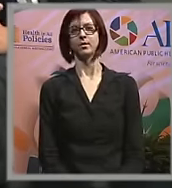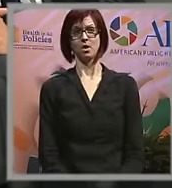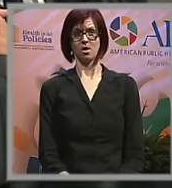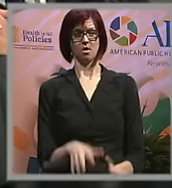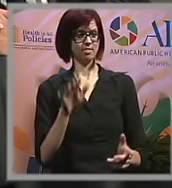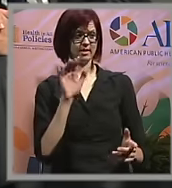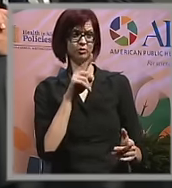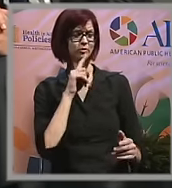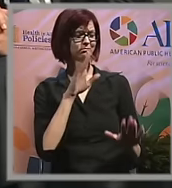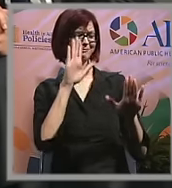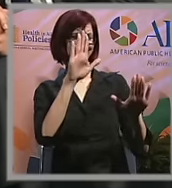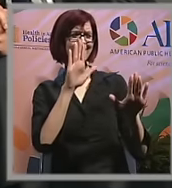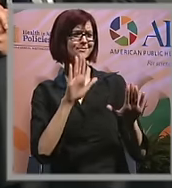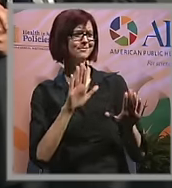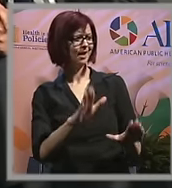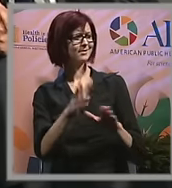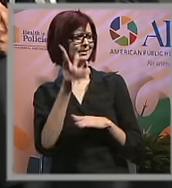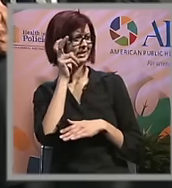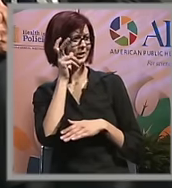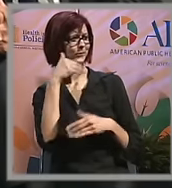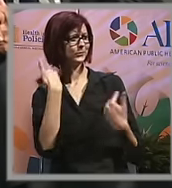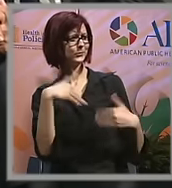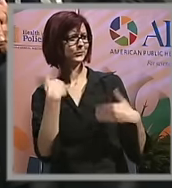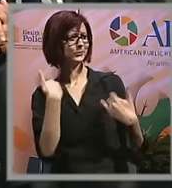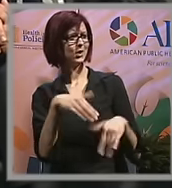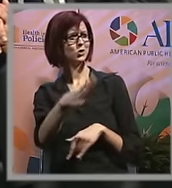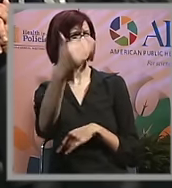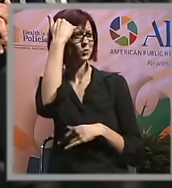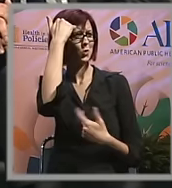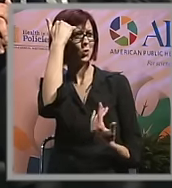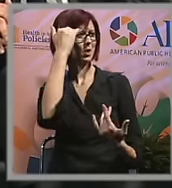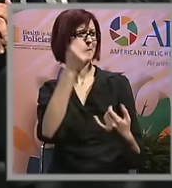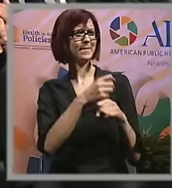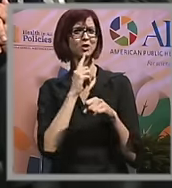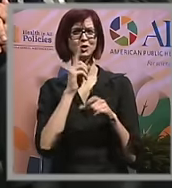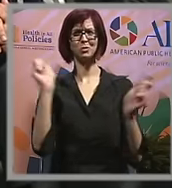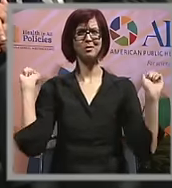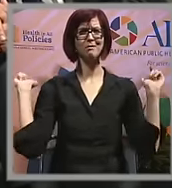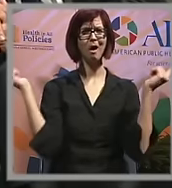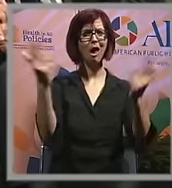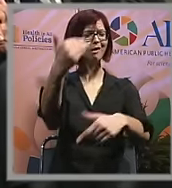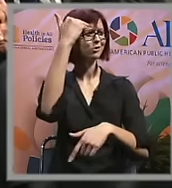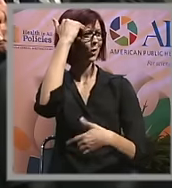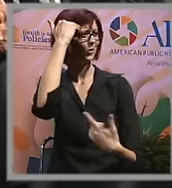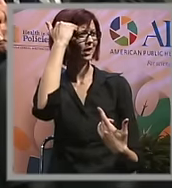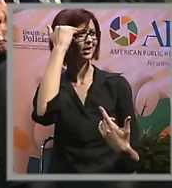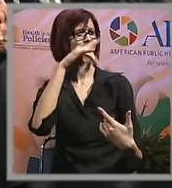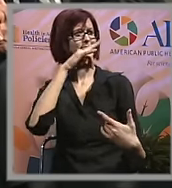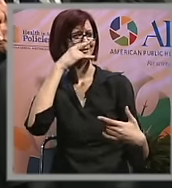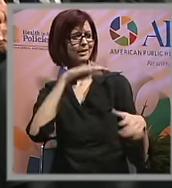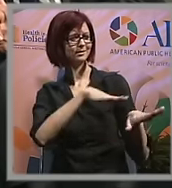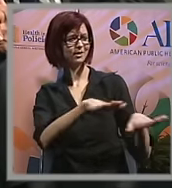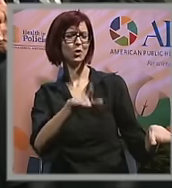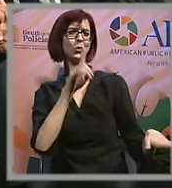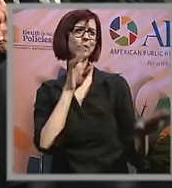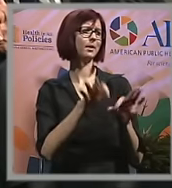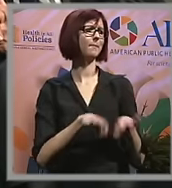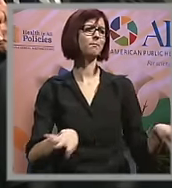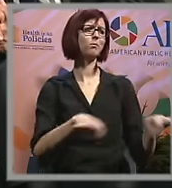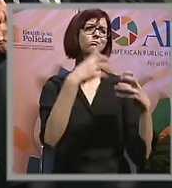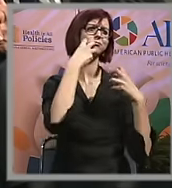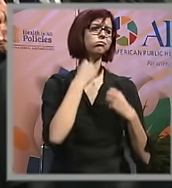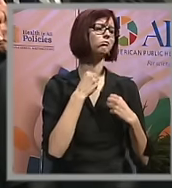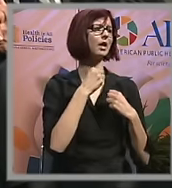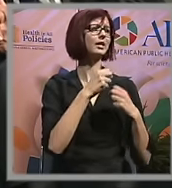Well, that is fantastic to hear. And, you know, in making sure we all know that kids are so important as